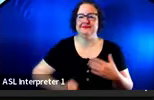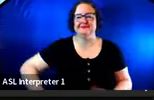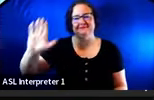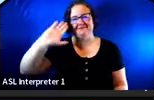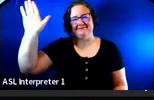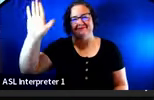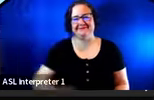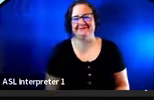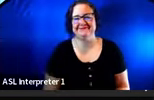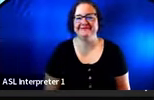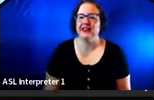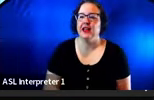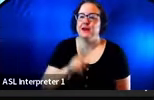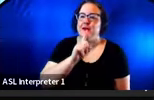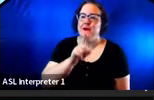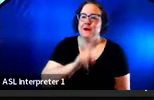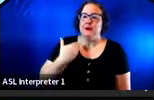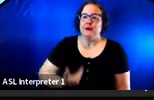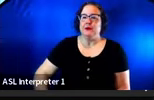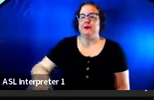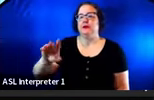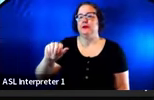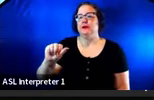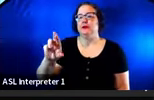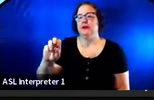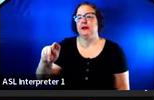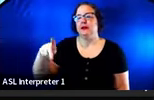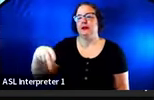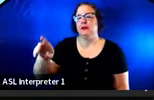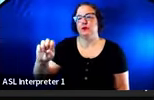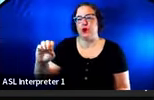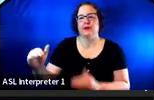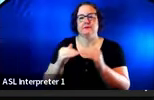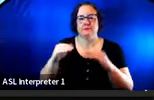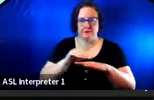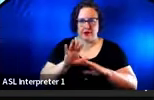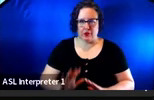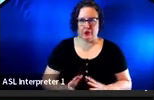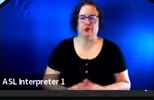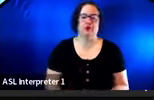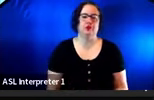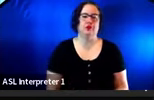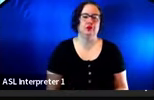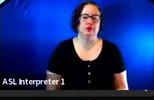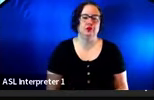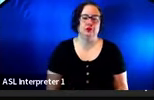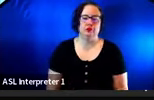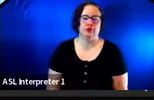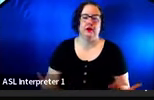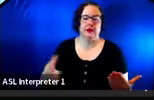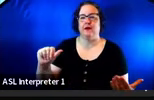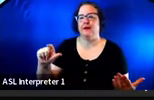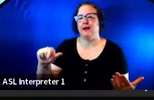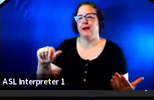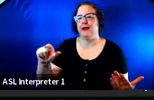Sure. My name's Aaron Price, and I'm a peer counselor here at AbleGamers.